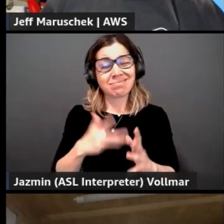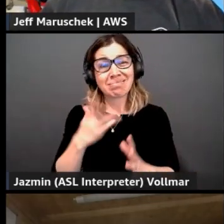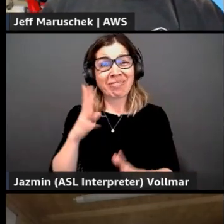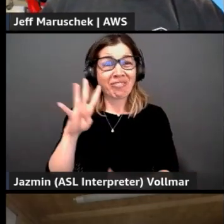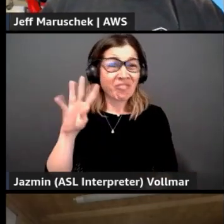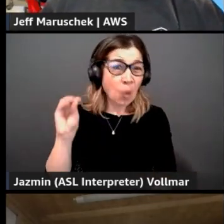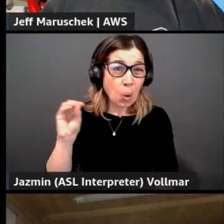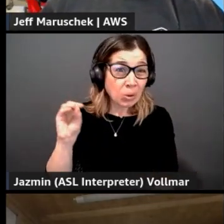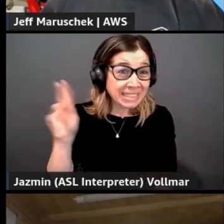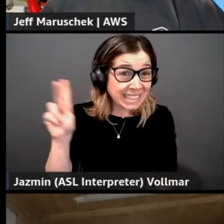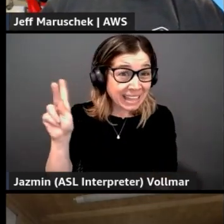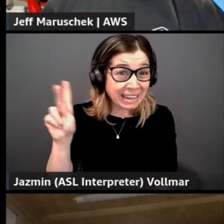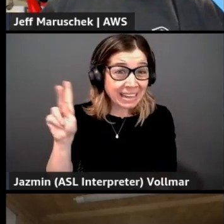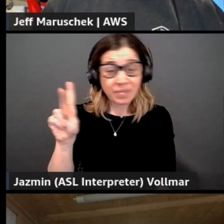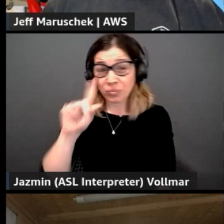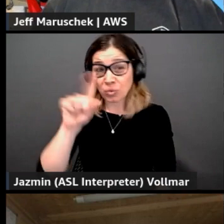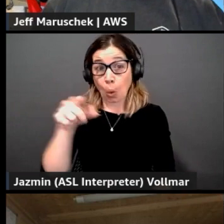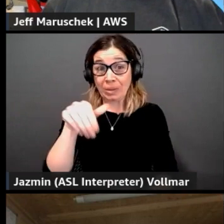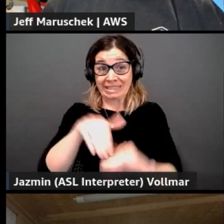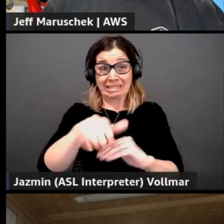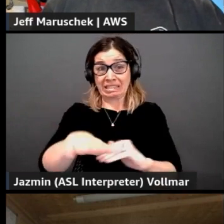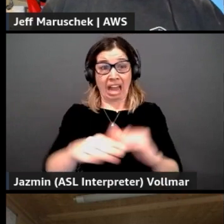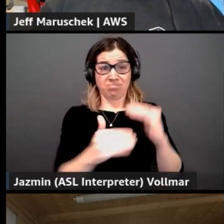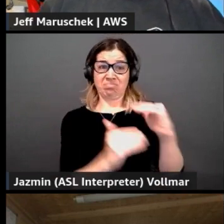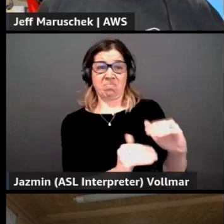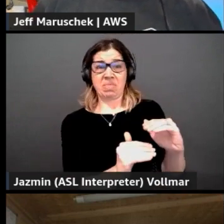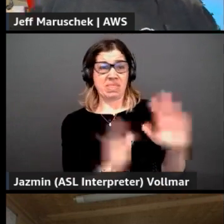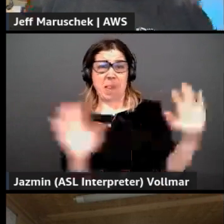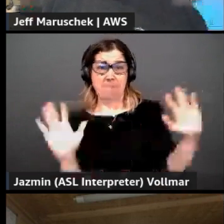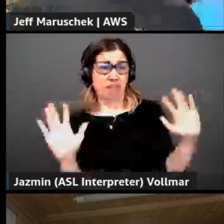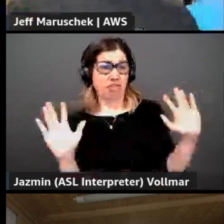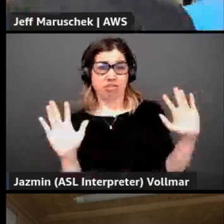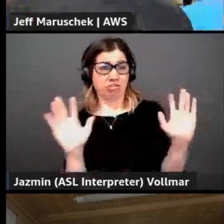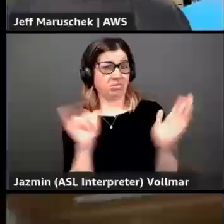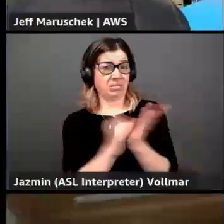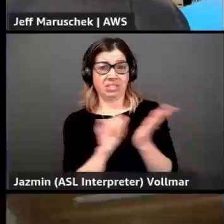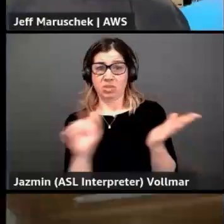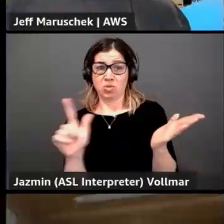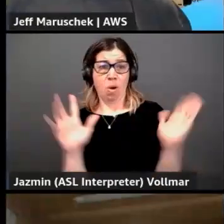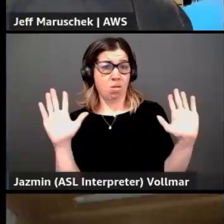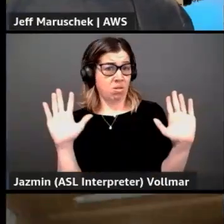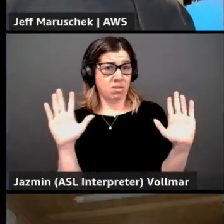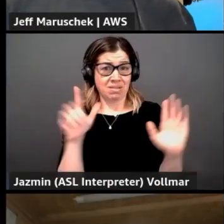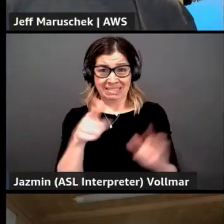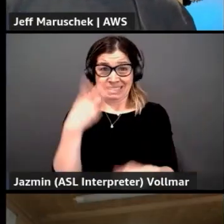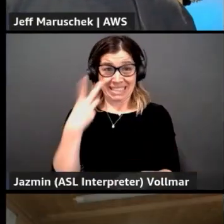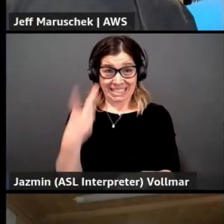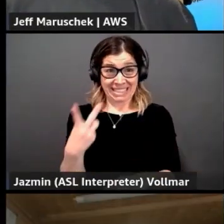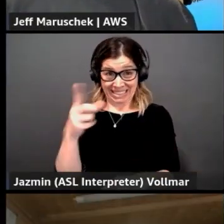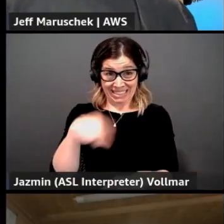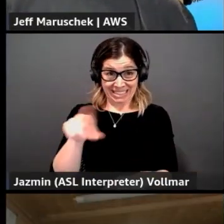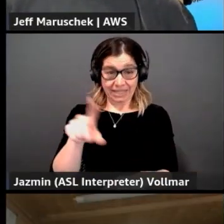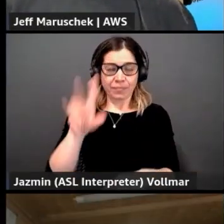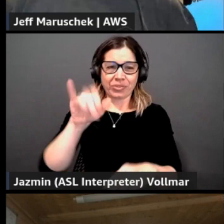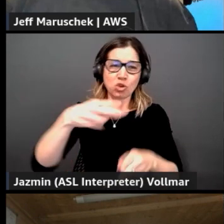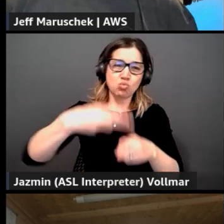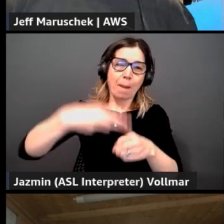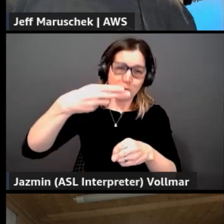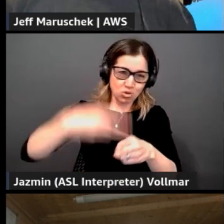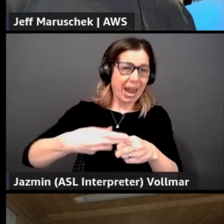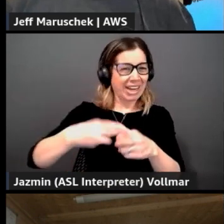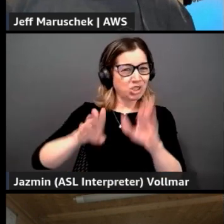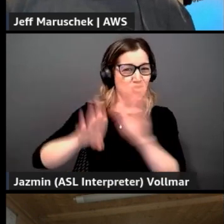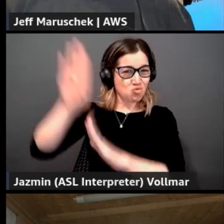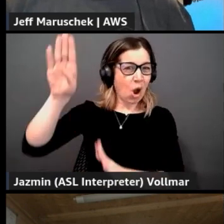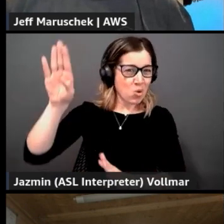40K there. So we only sent that much. That's all that got sent, right? And as you see, and what you're seeing here is the reputation growing, because if